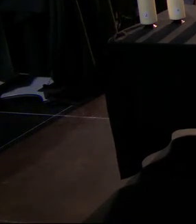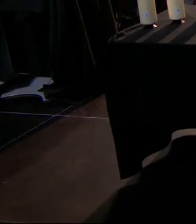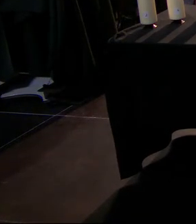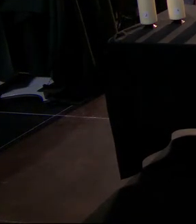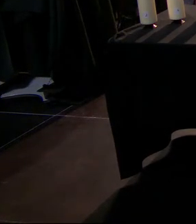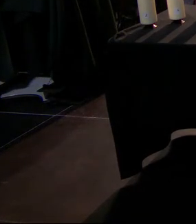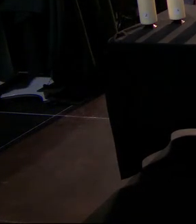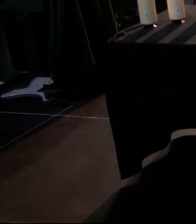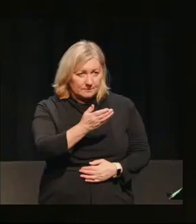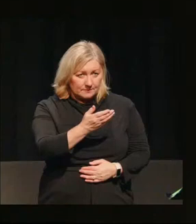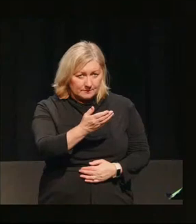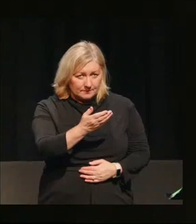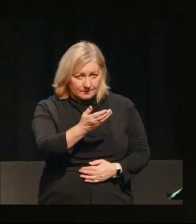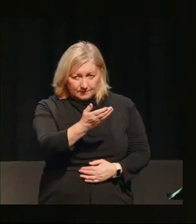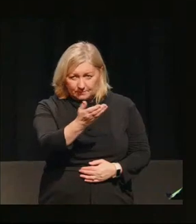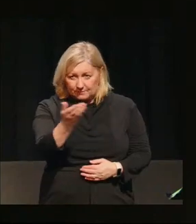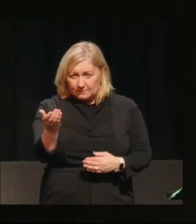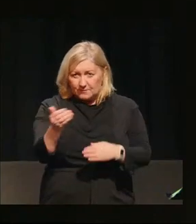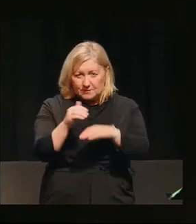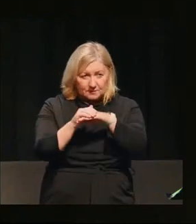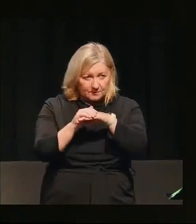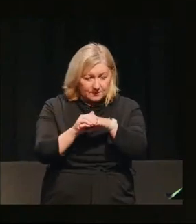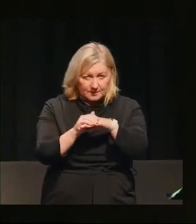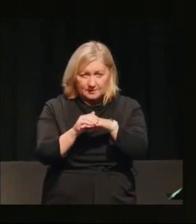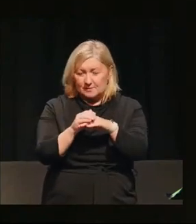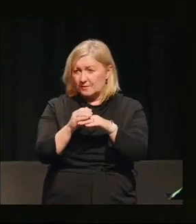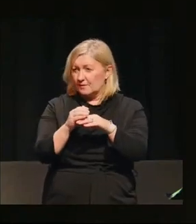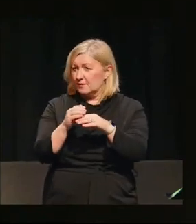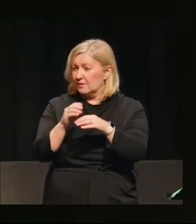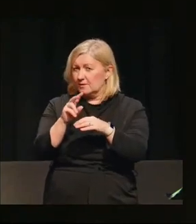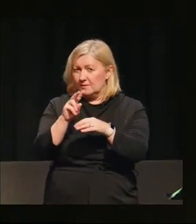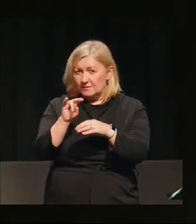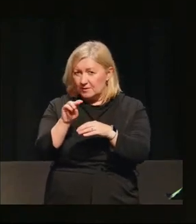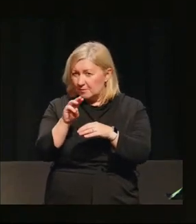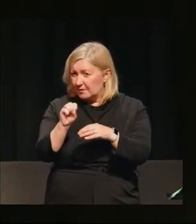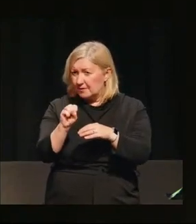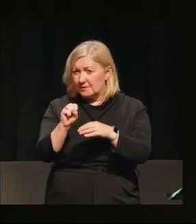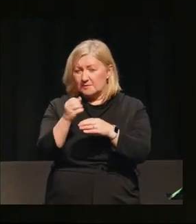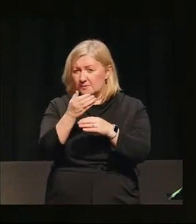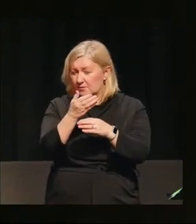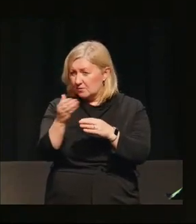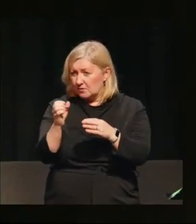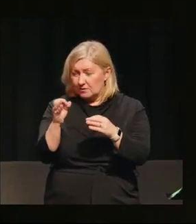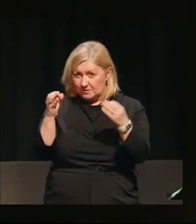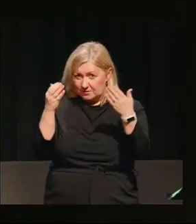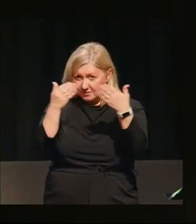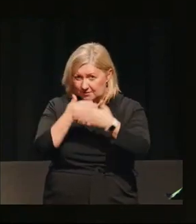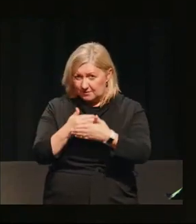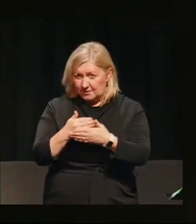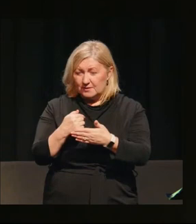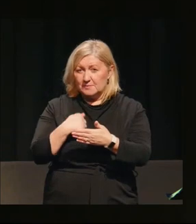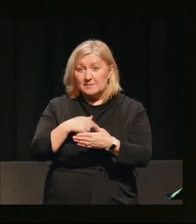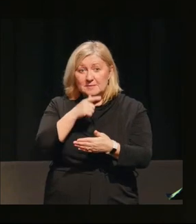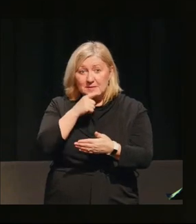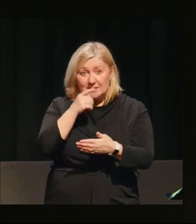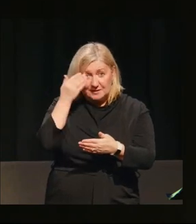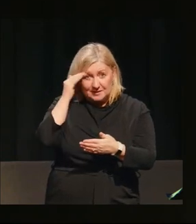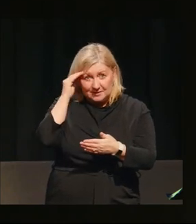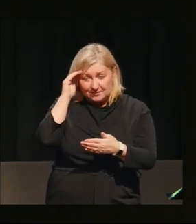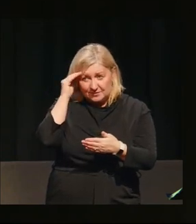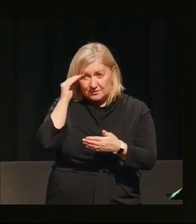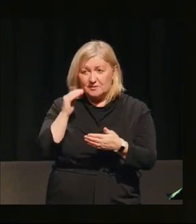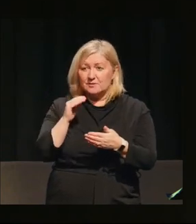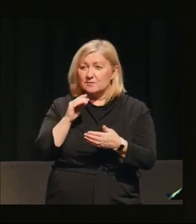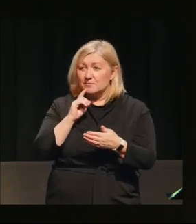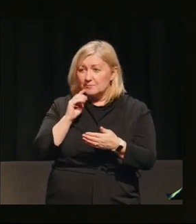Ardvera, Ara, Ichakti, Aguinyusa Galer. Iskus, Honor Domve, Ilohar, Tranona